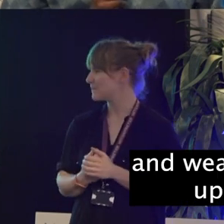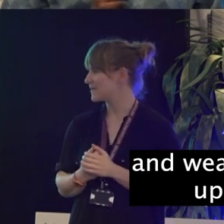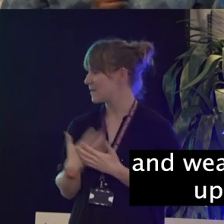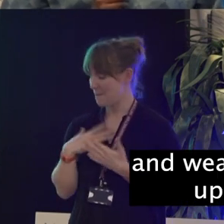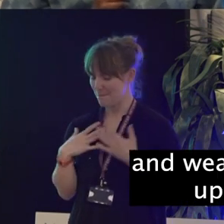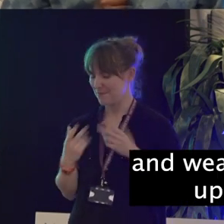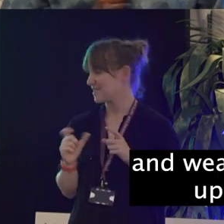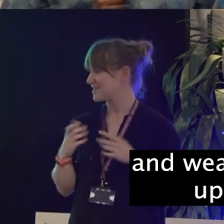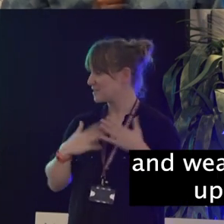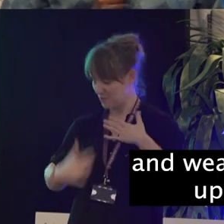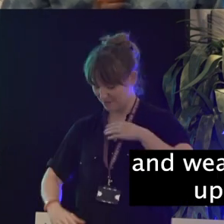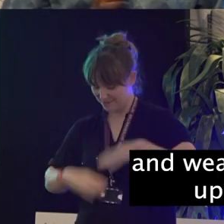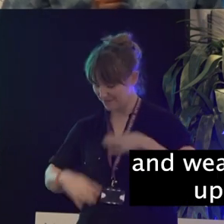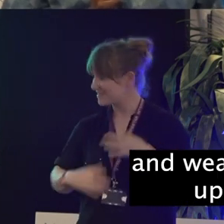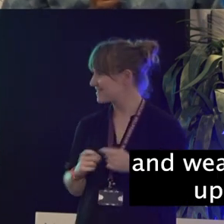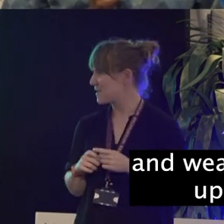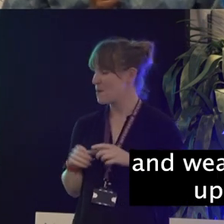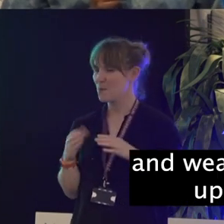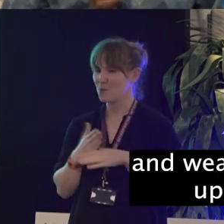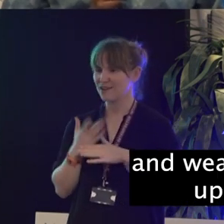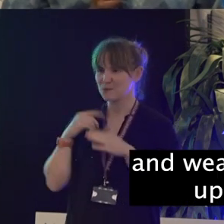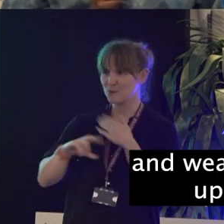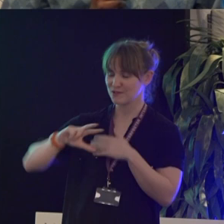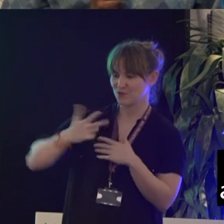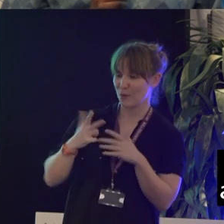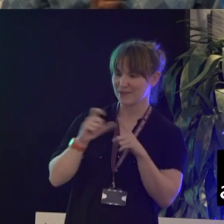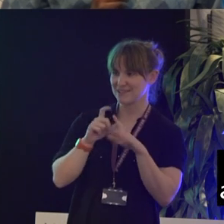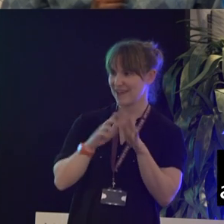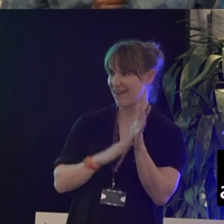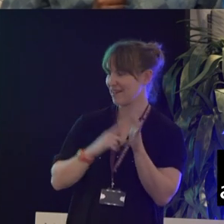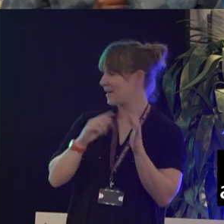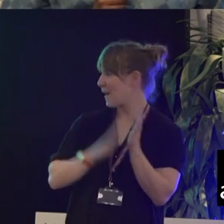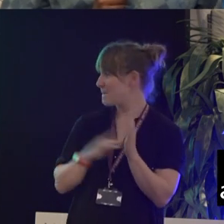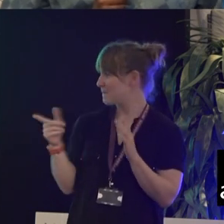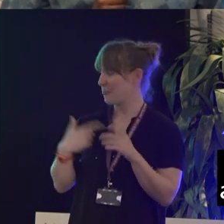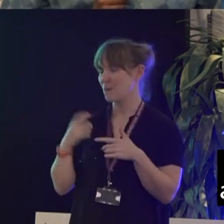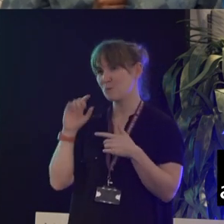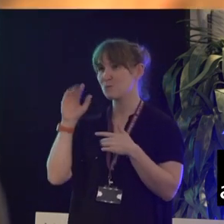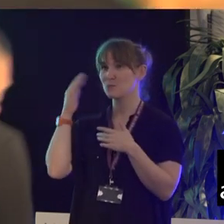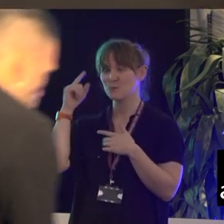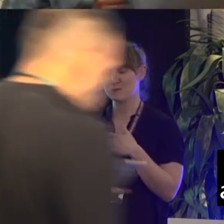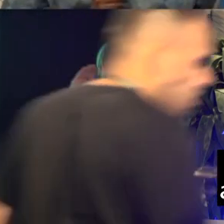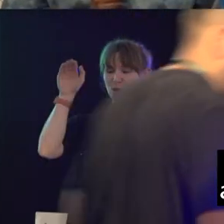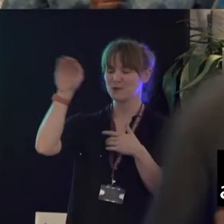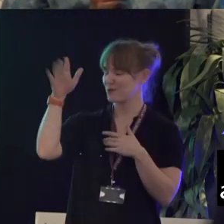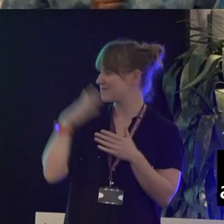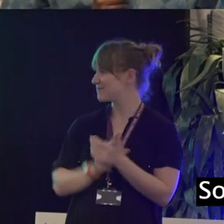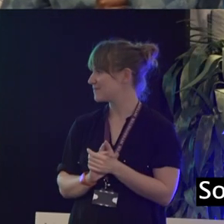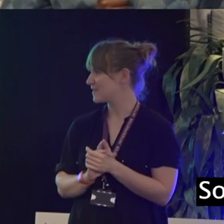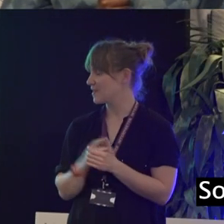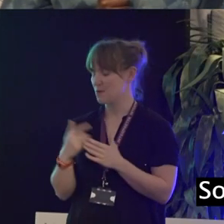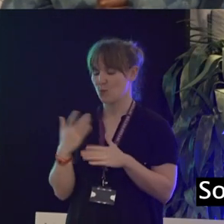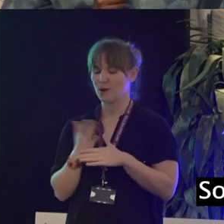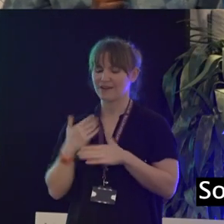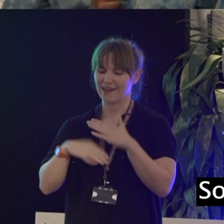double denim, working our way up to triple denim at the moment. There will be a day. And I work in arts marketing, so